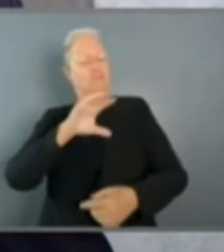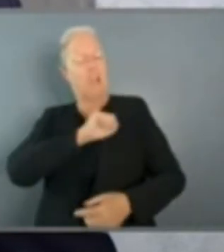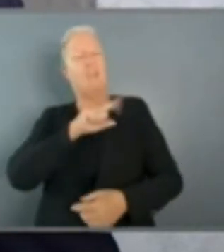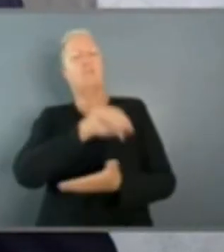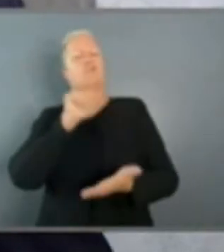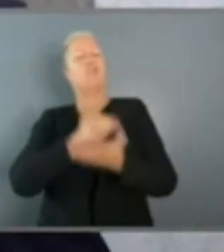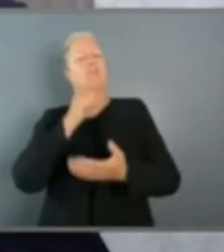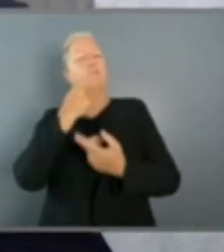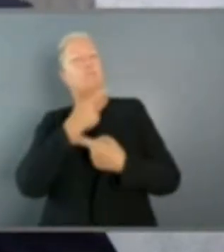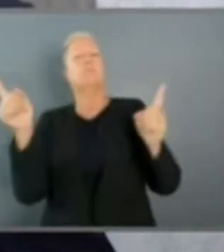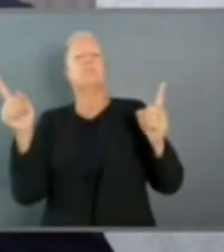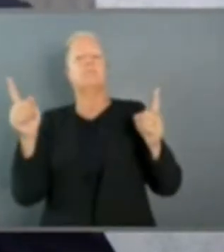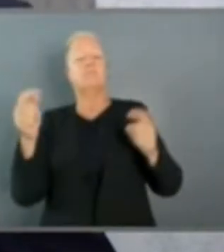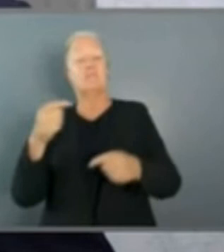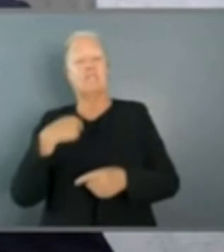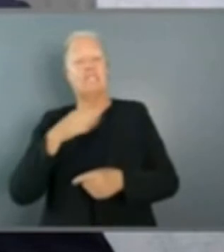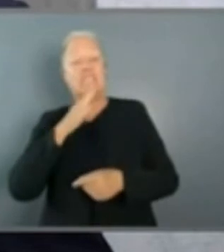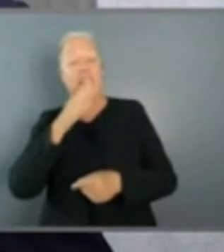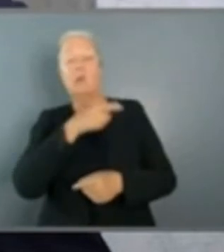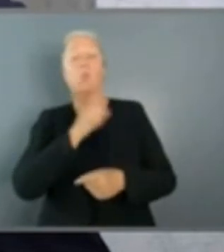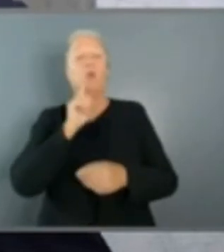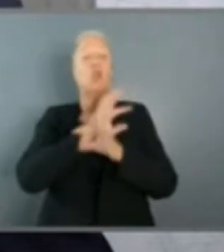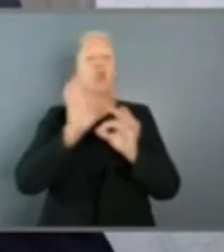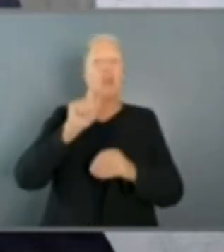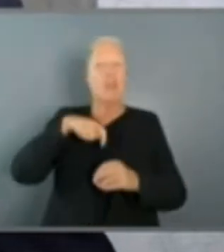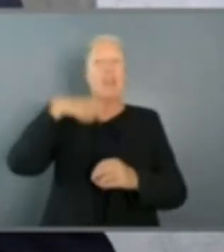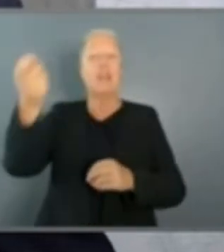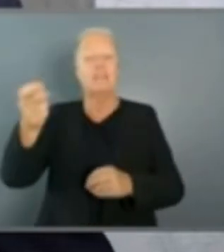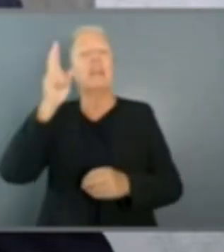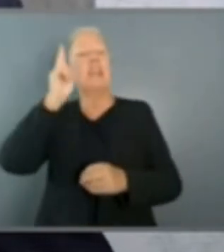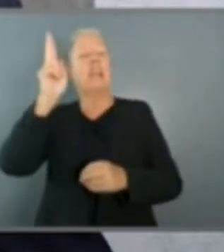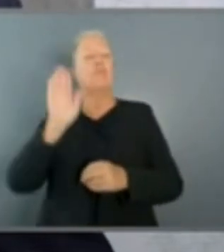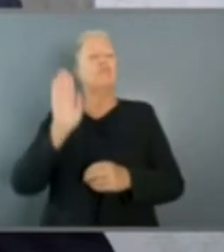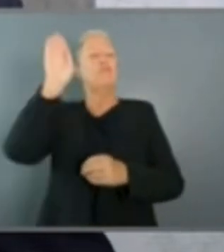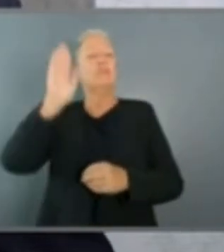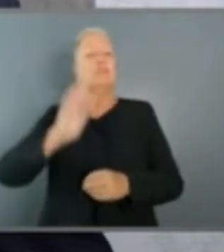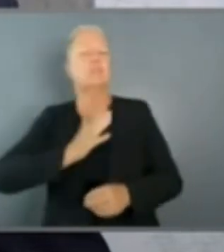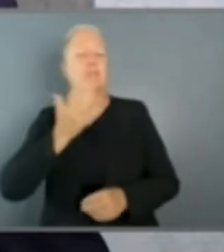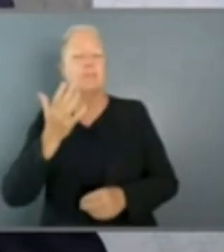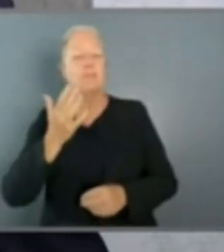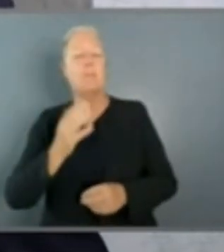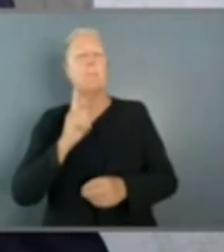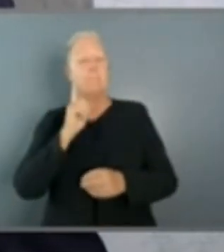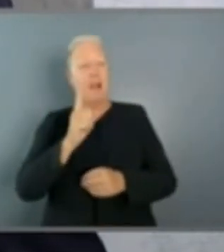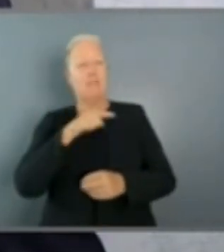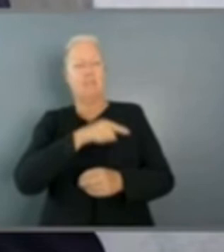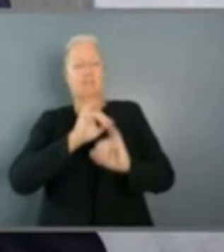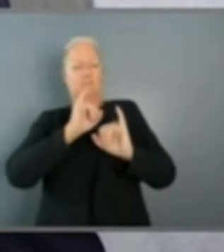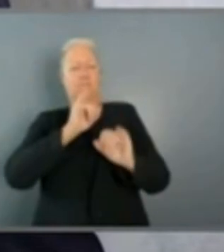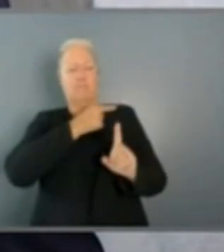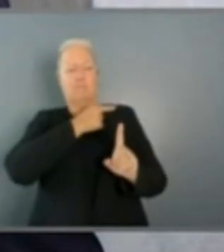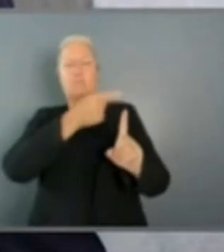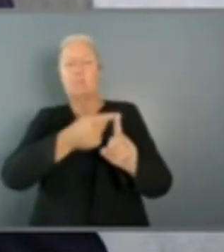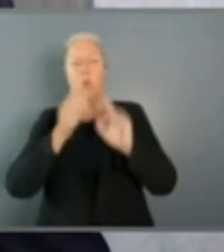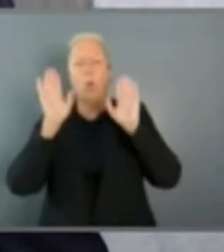We're very sad that she won't be running again at the next election, but I can understand, after having gone through such a traumatic experience,